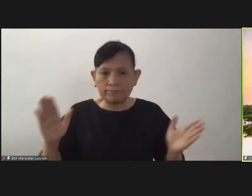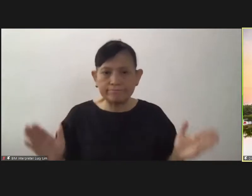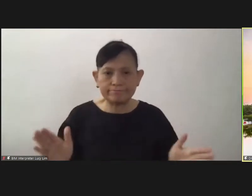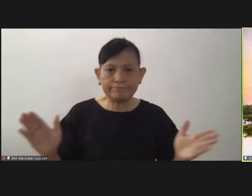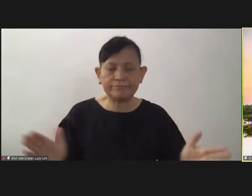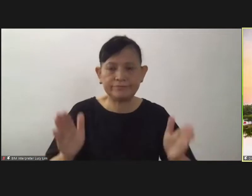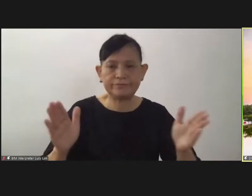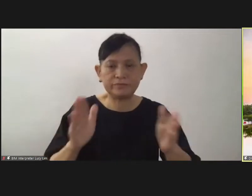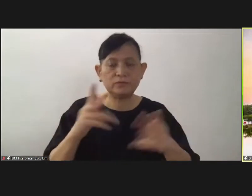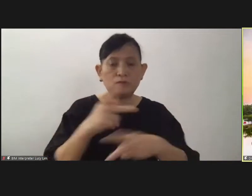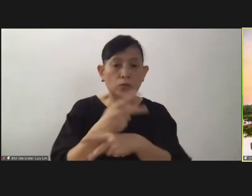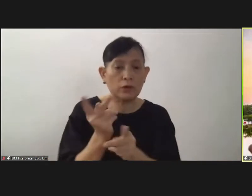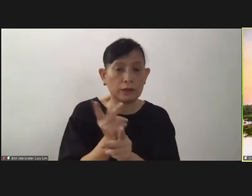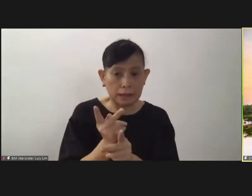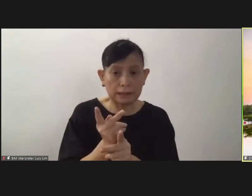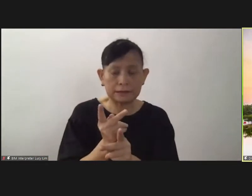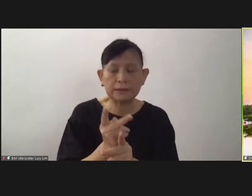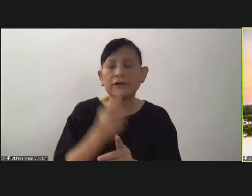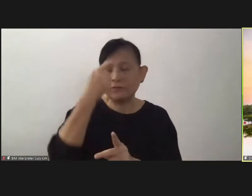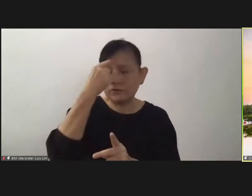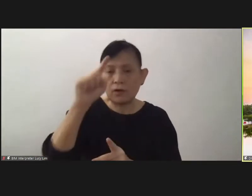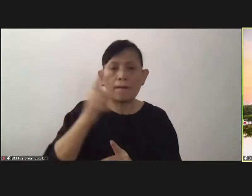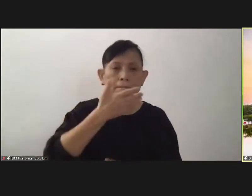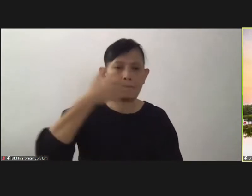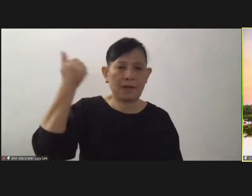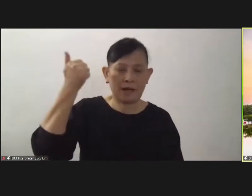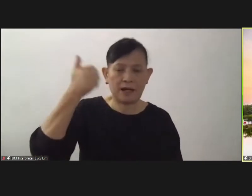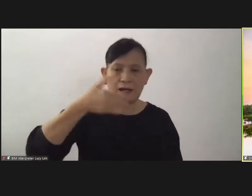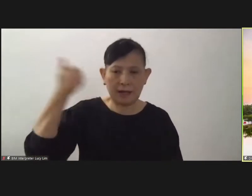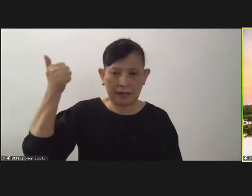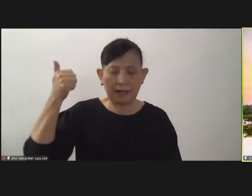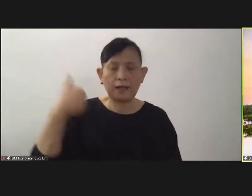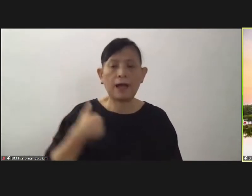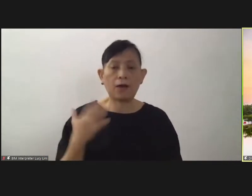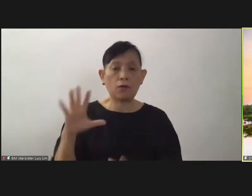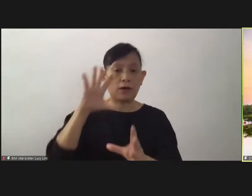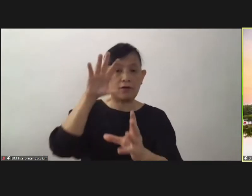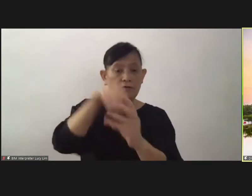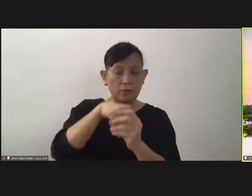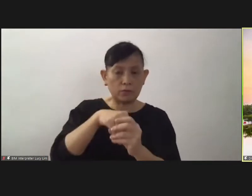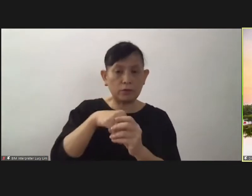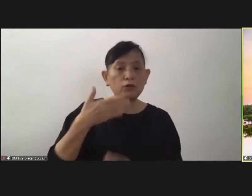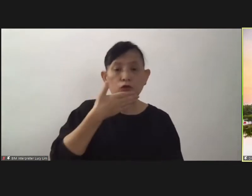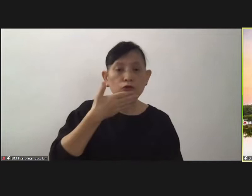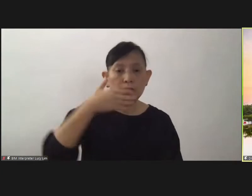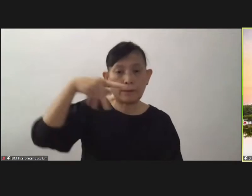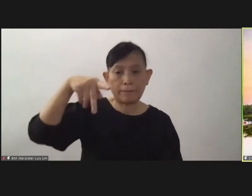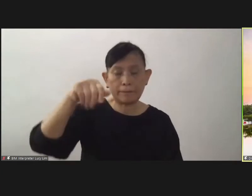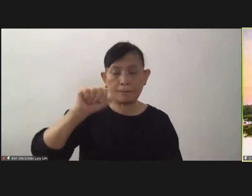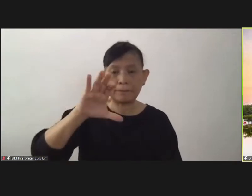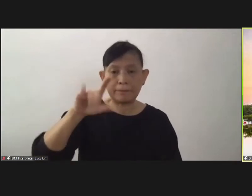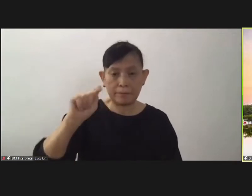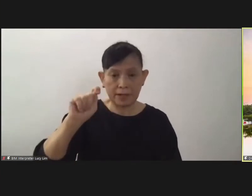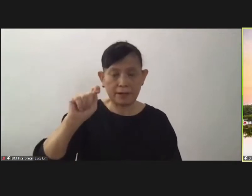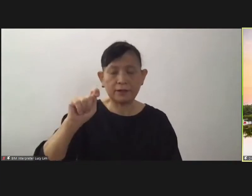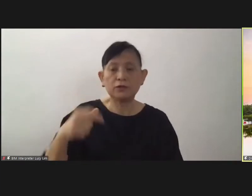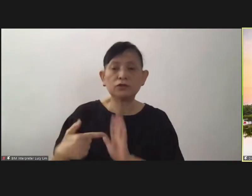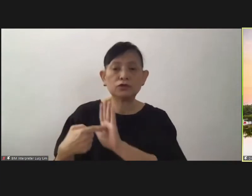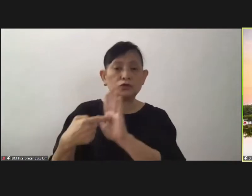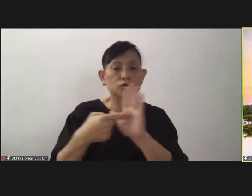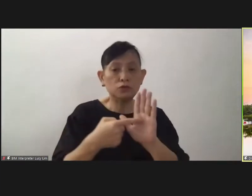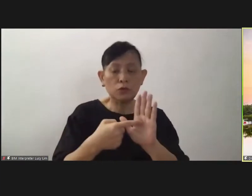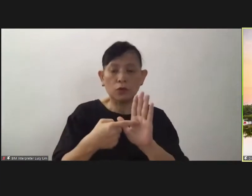productive place in the wider world. Thus, our involvement in Youth PACT 2022 resonates with